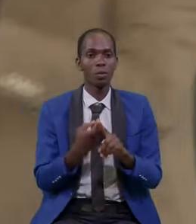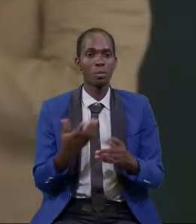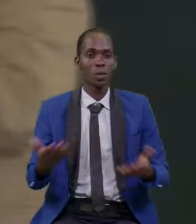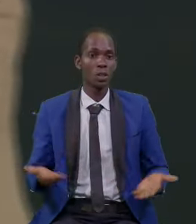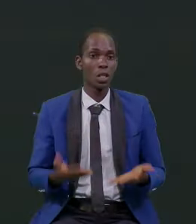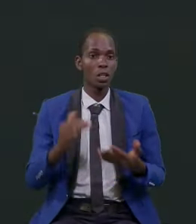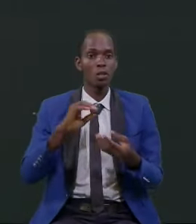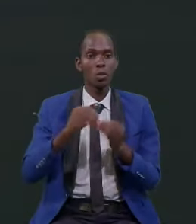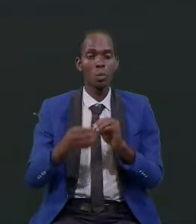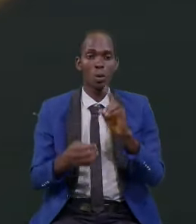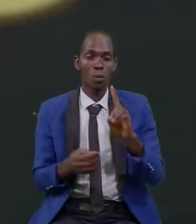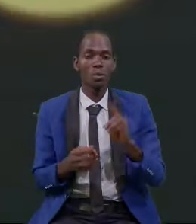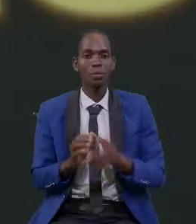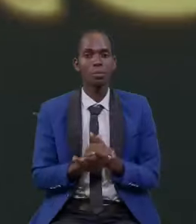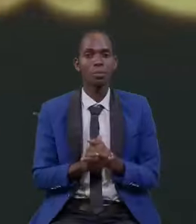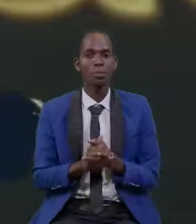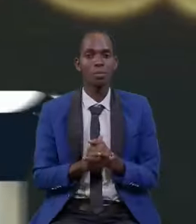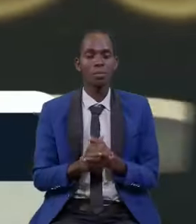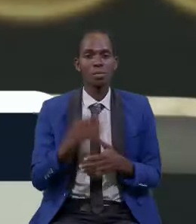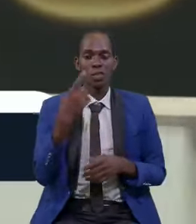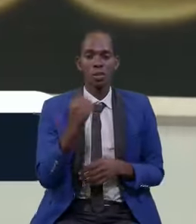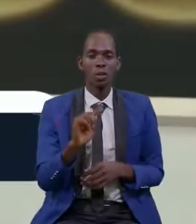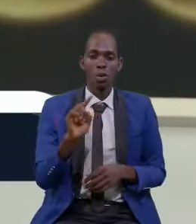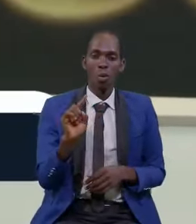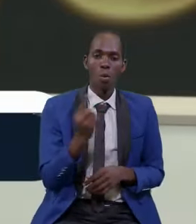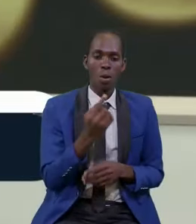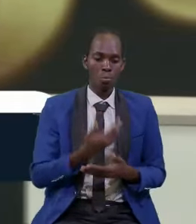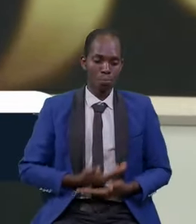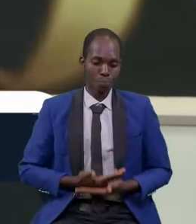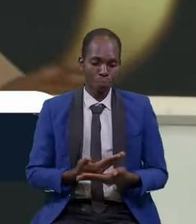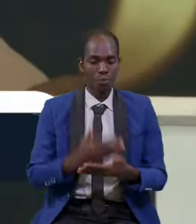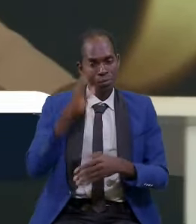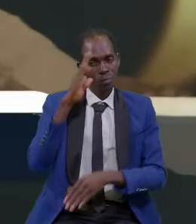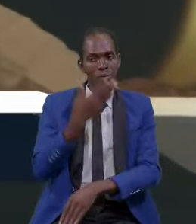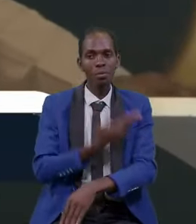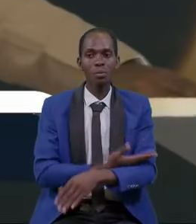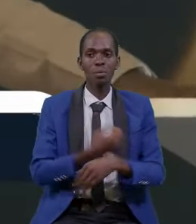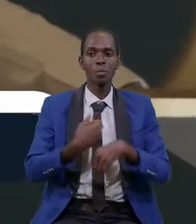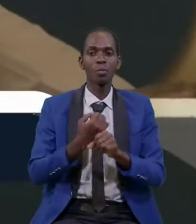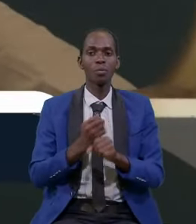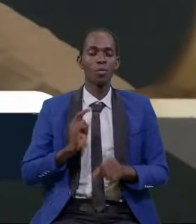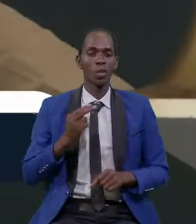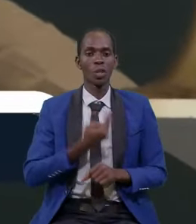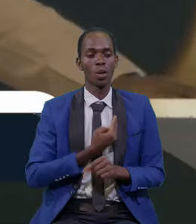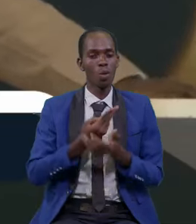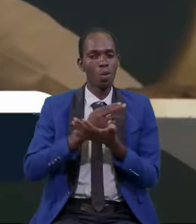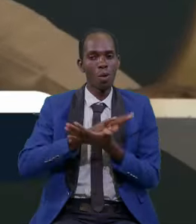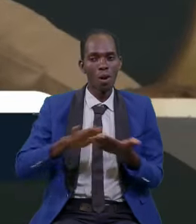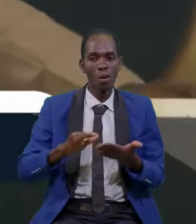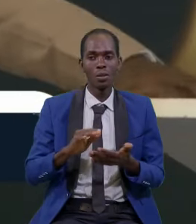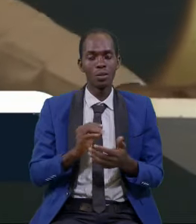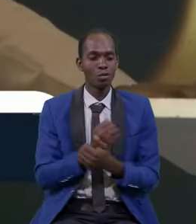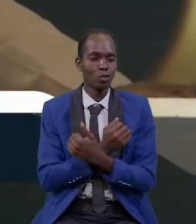Number one, we're looking at the only begotten Son making us holy, beloved sons.